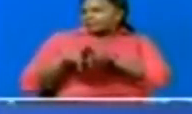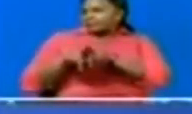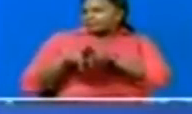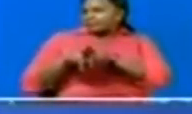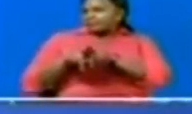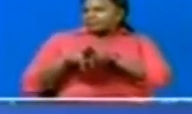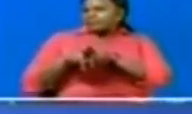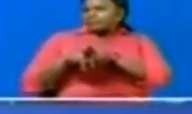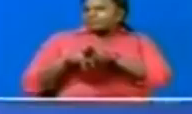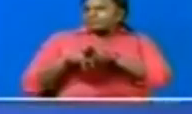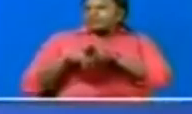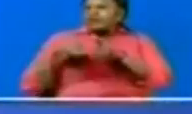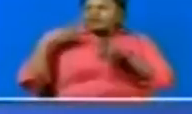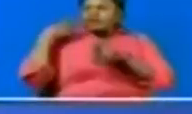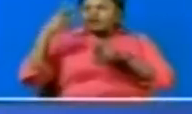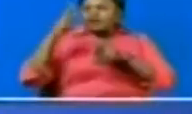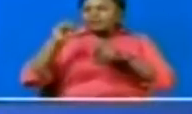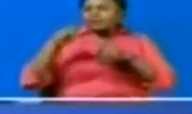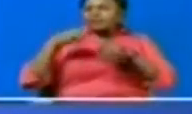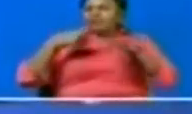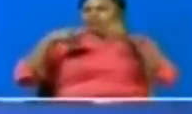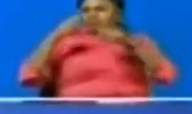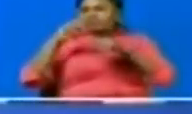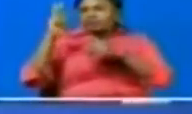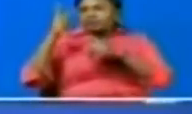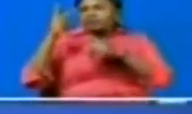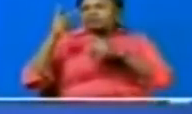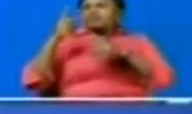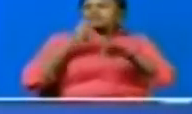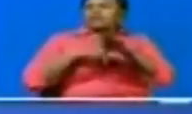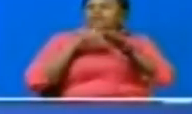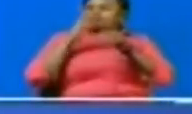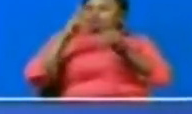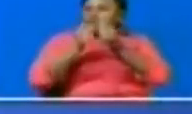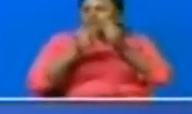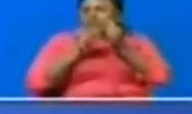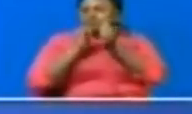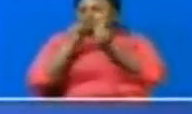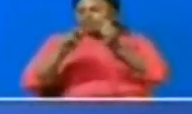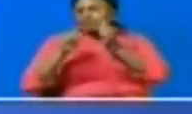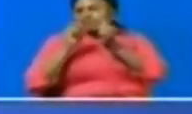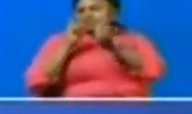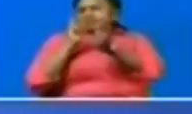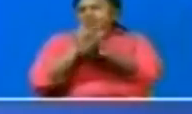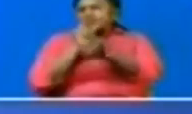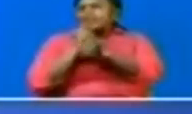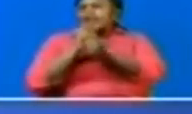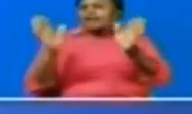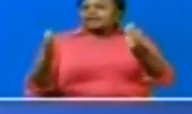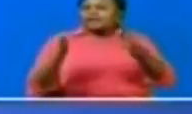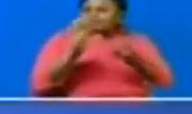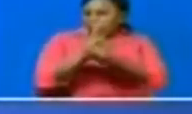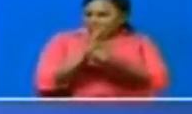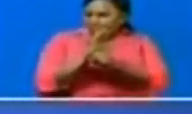gold medal in the 400 meters hurdles for Kenya with a time of 47.79 seconds, inspired many. Na vile